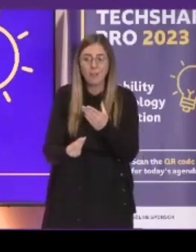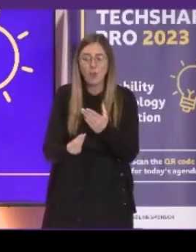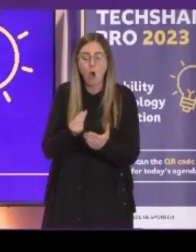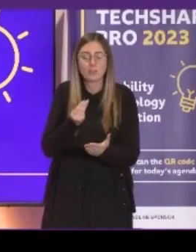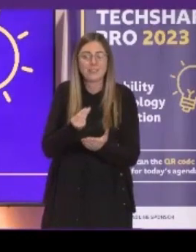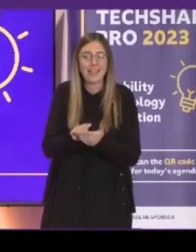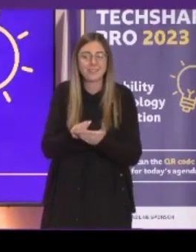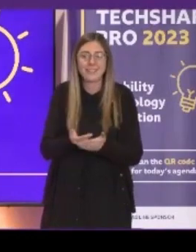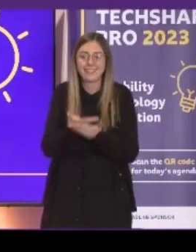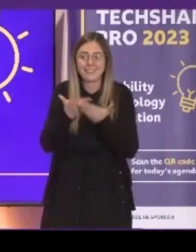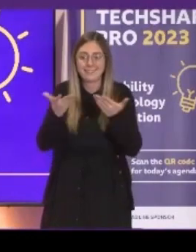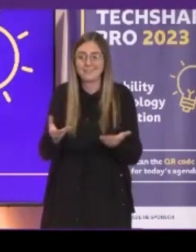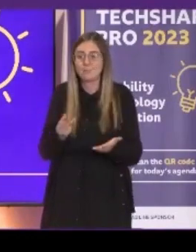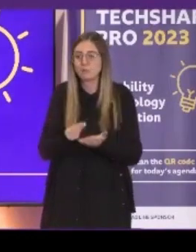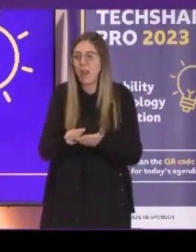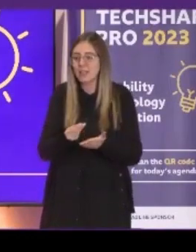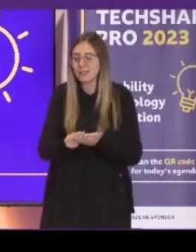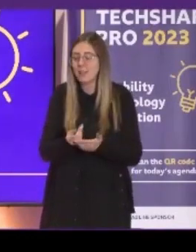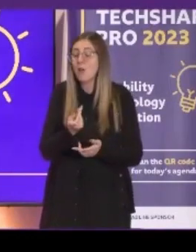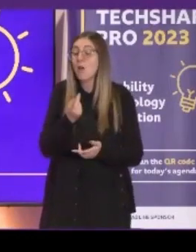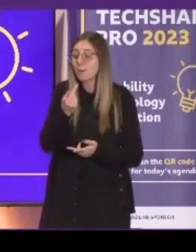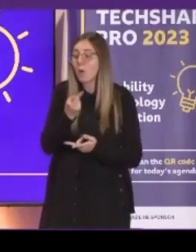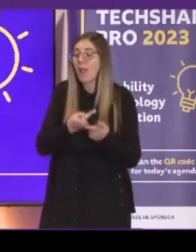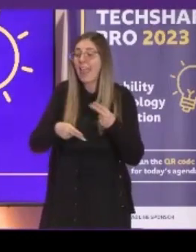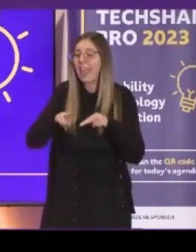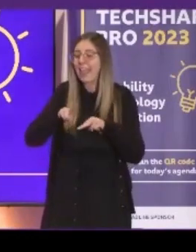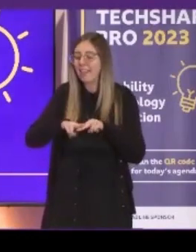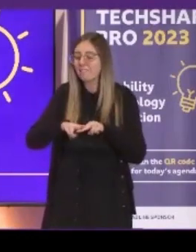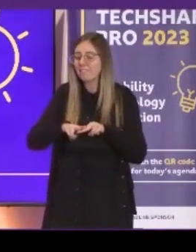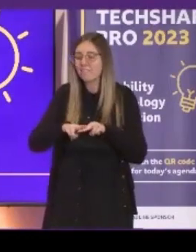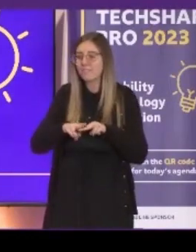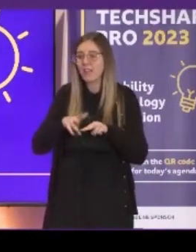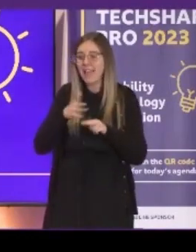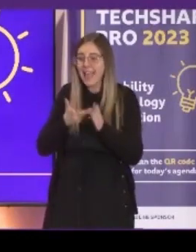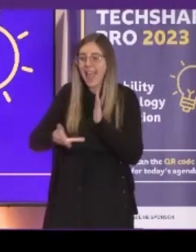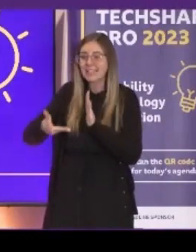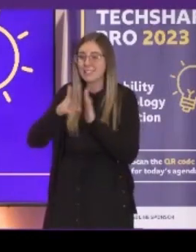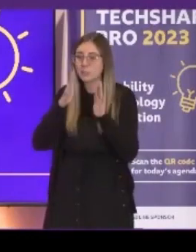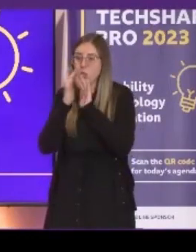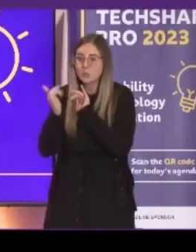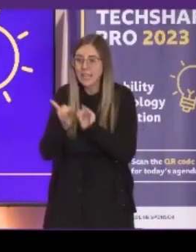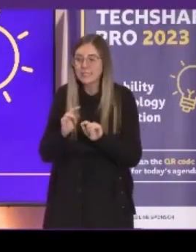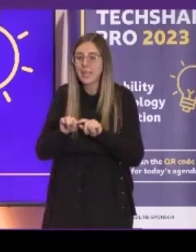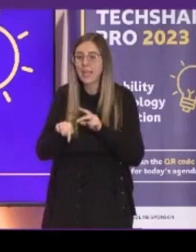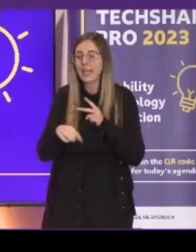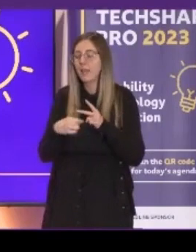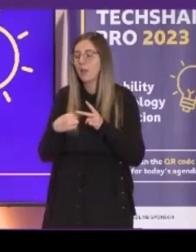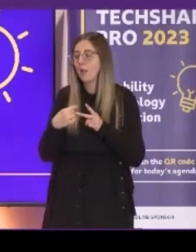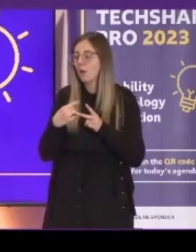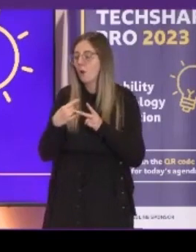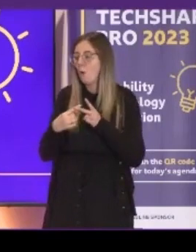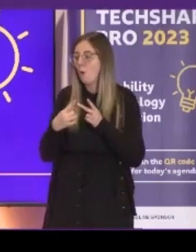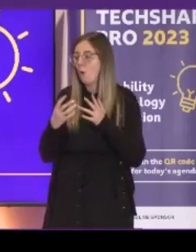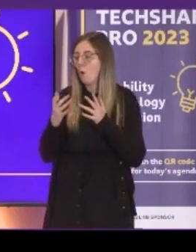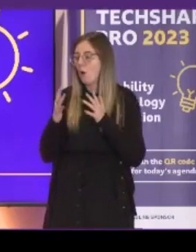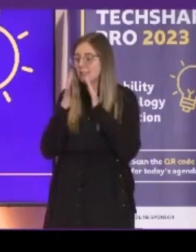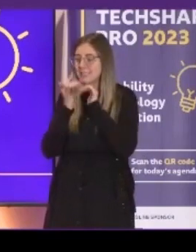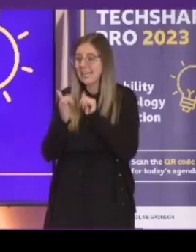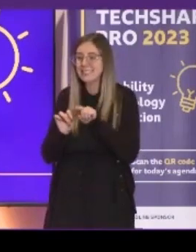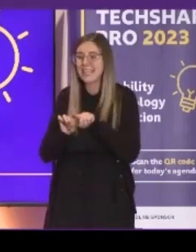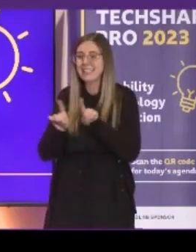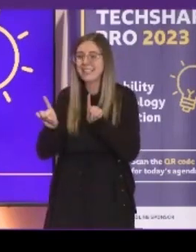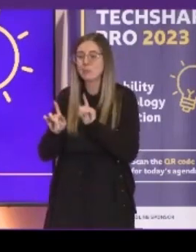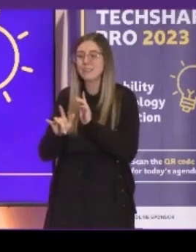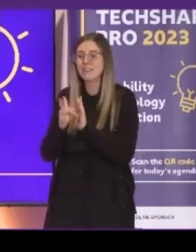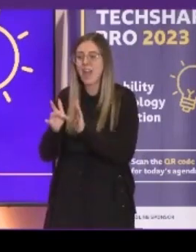model. But if you're asking for things like additional testing or testing different